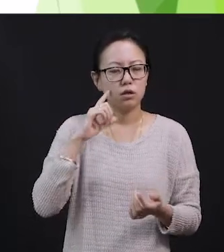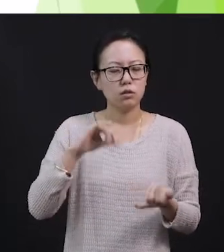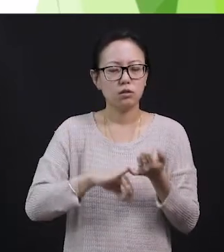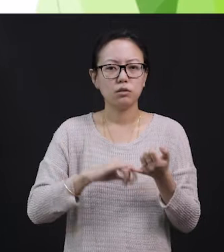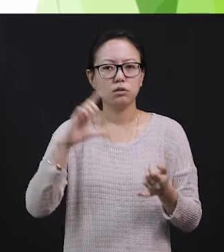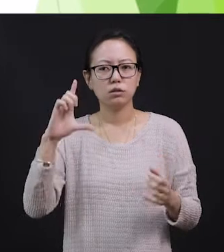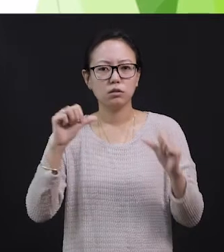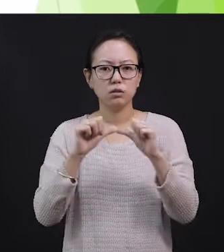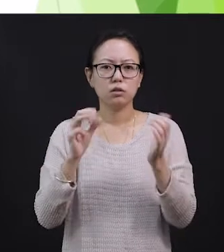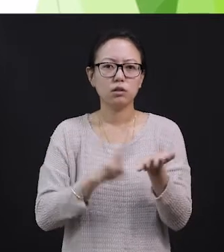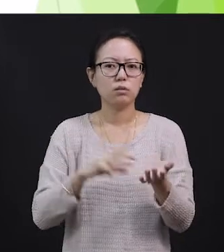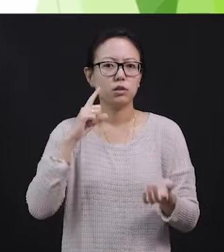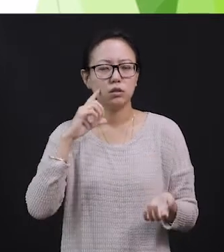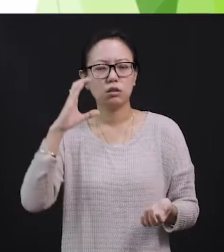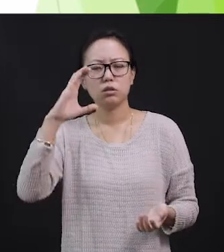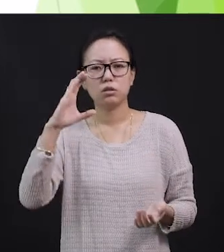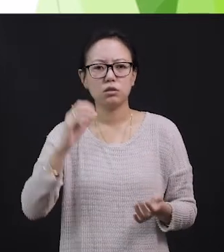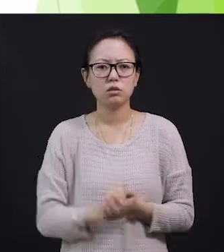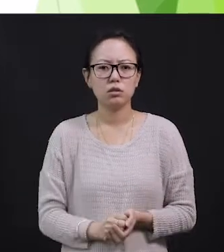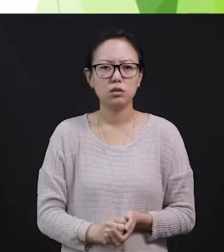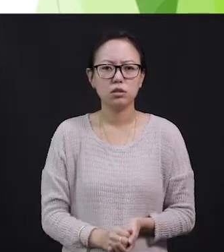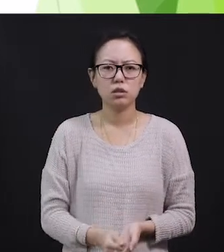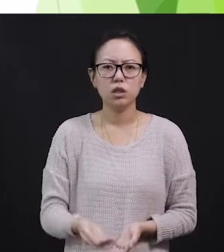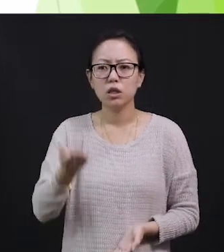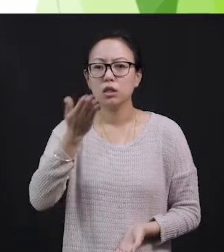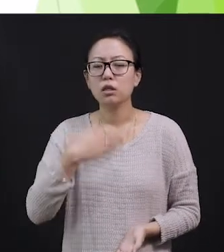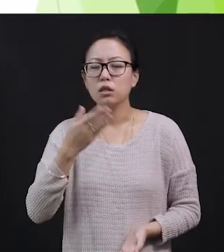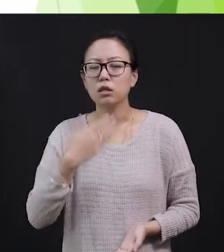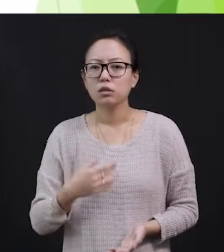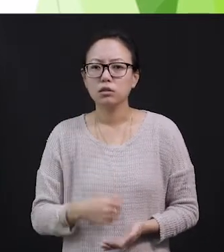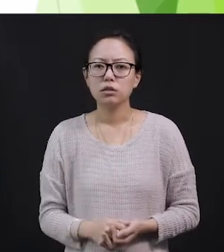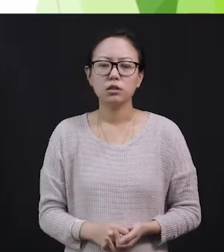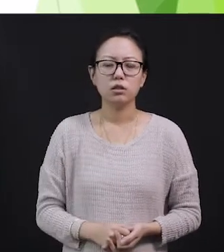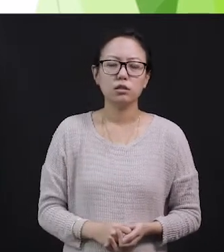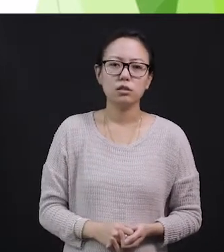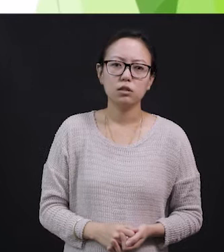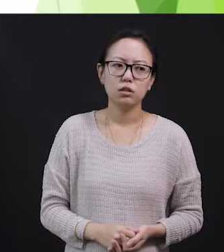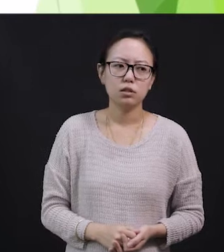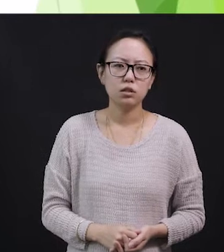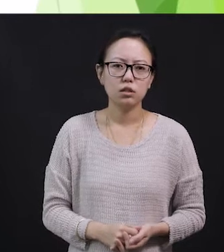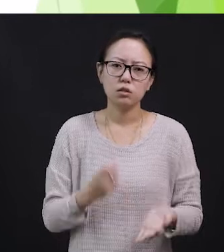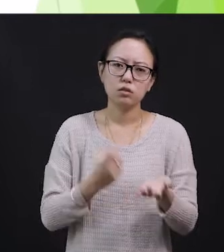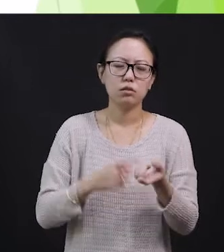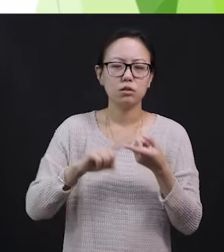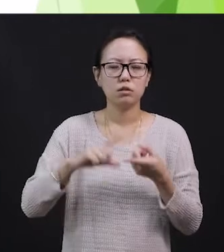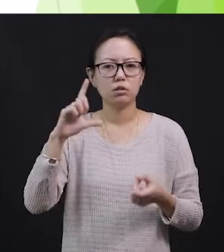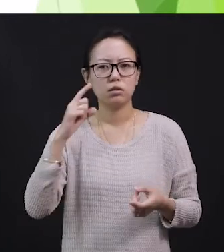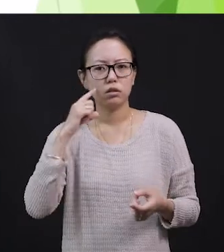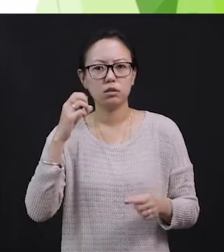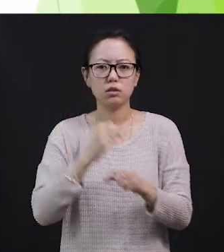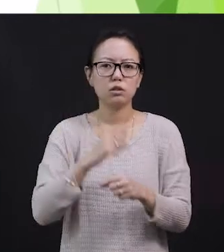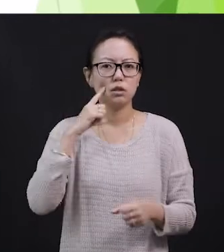towards conserving their existing customs. So they did not want to leave those customs. So subject like law, medicine, literature,